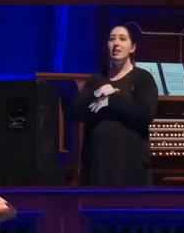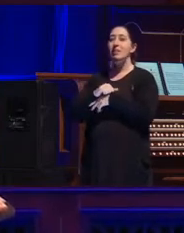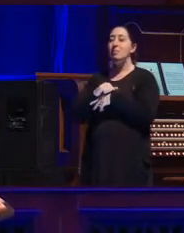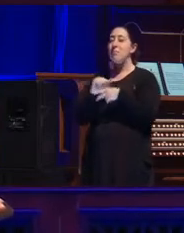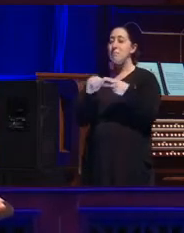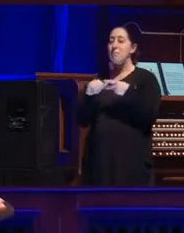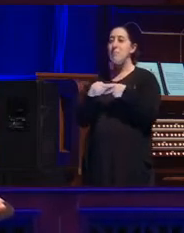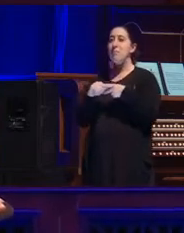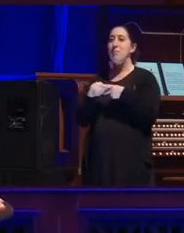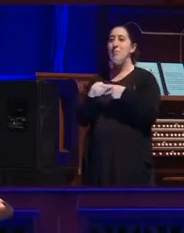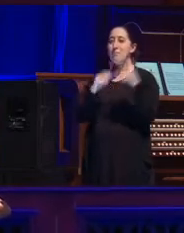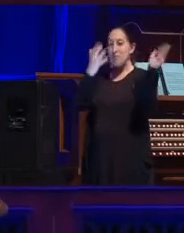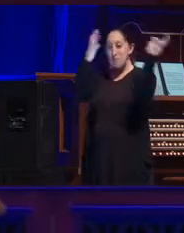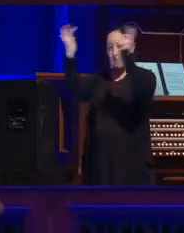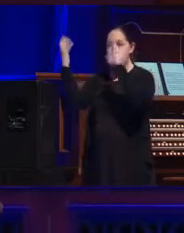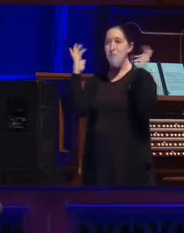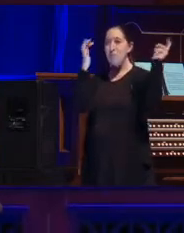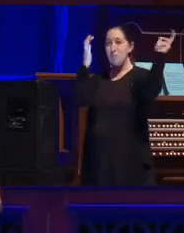II,